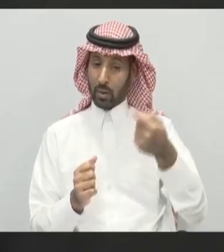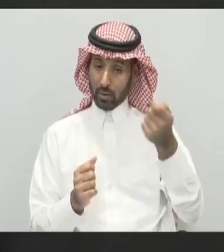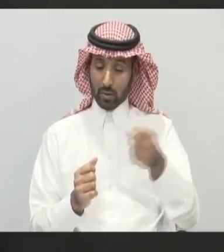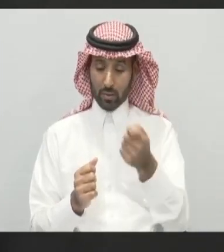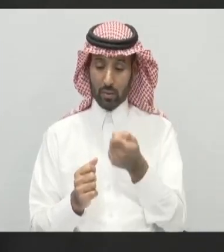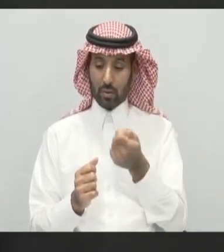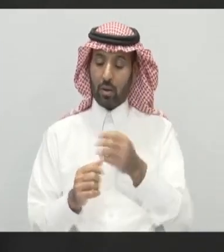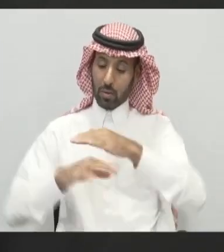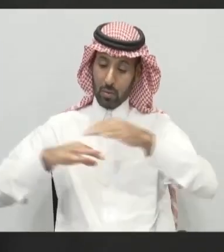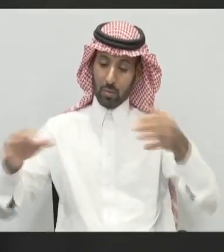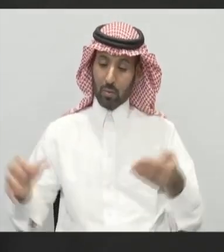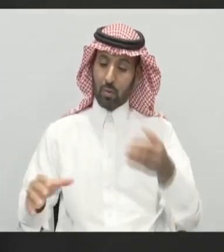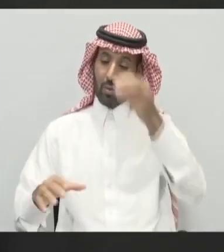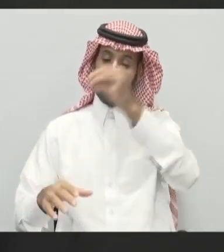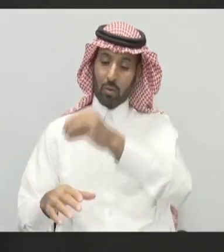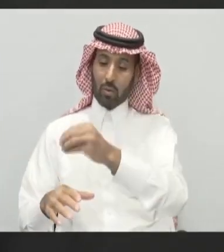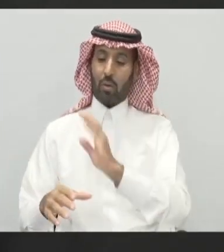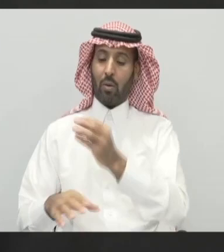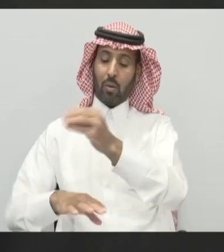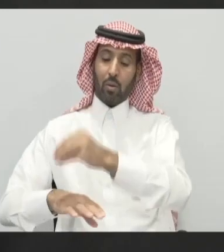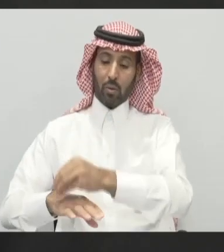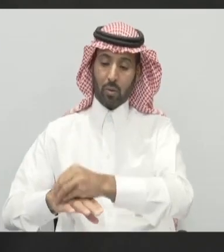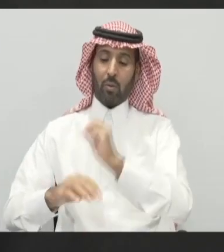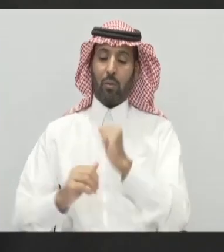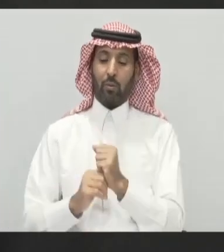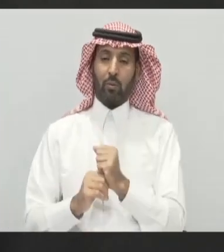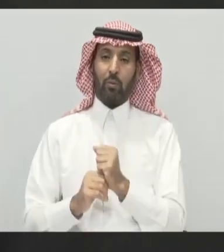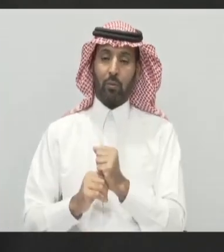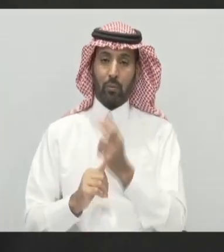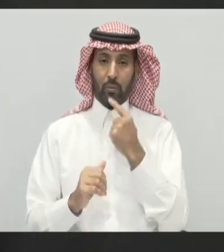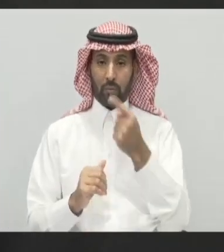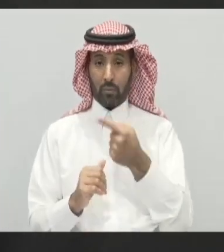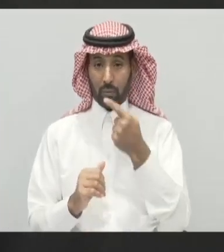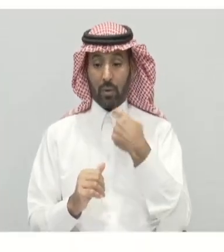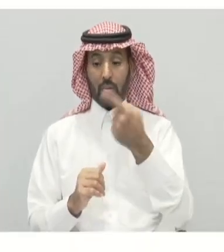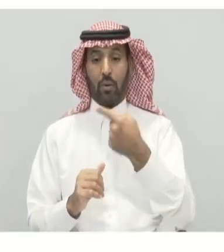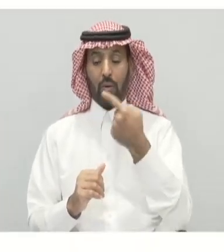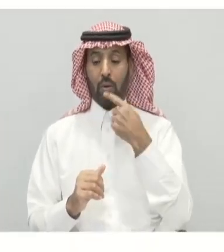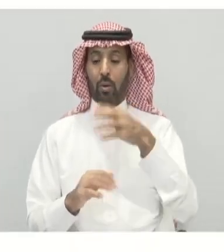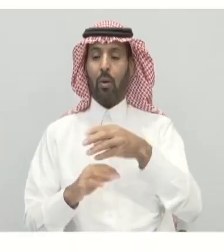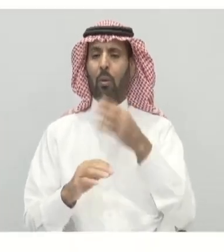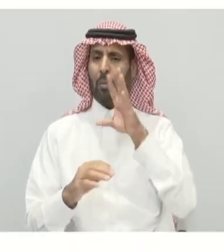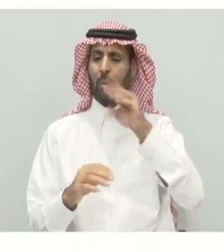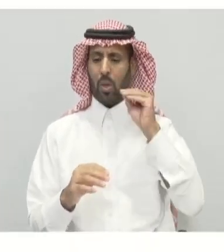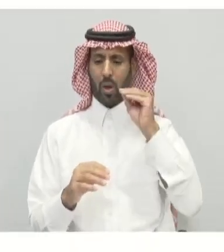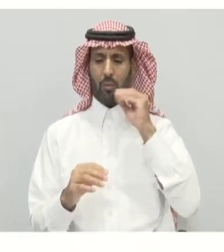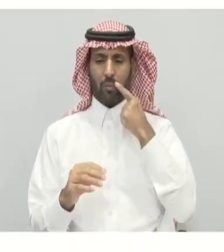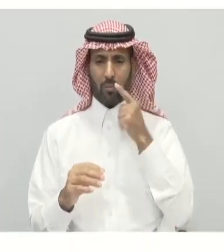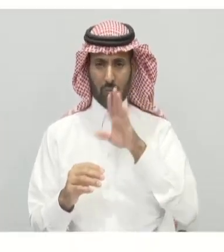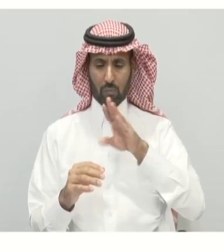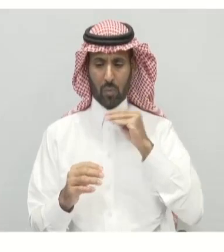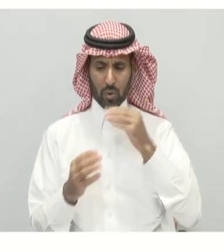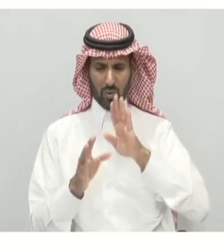table. Put, to place something. However, if we're saying put off, can you put